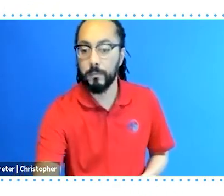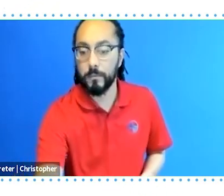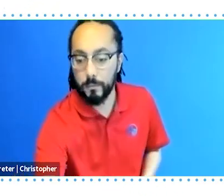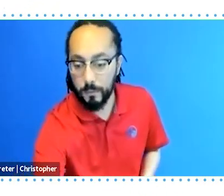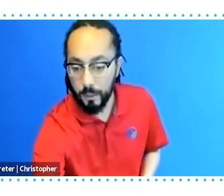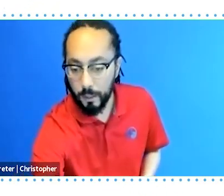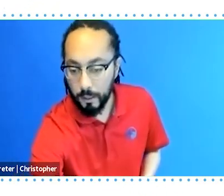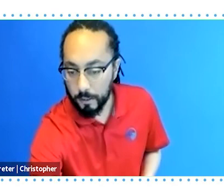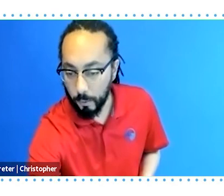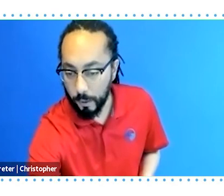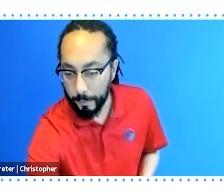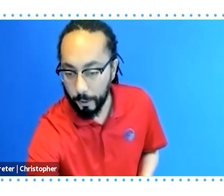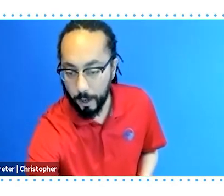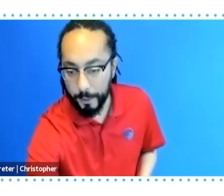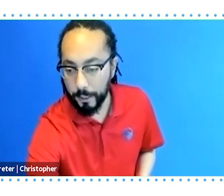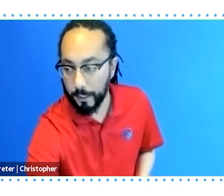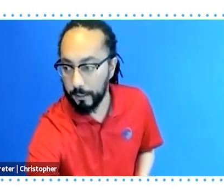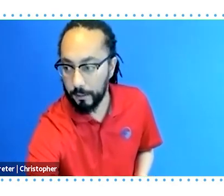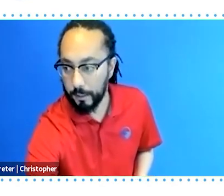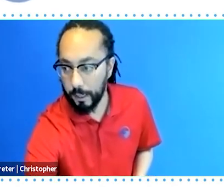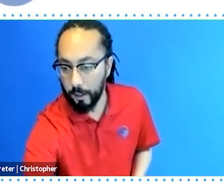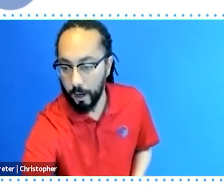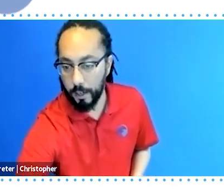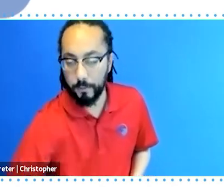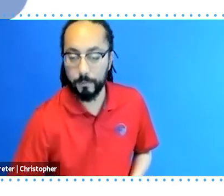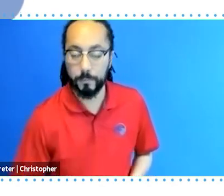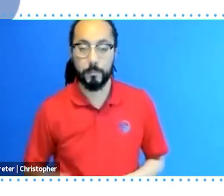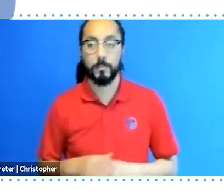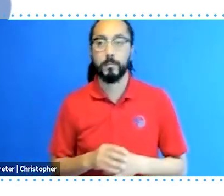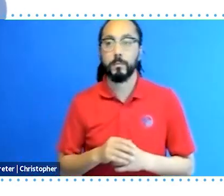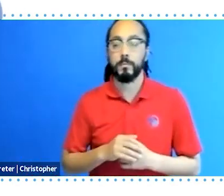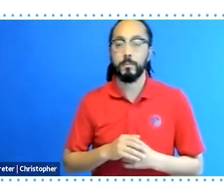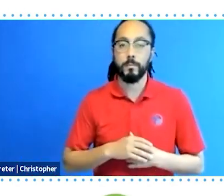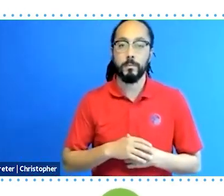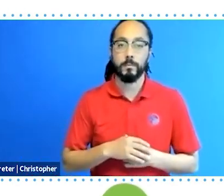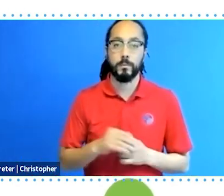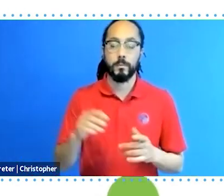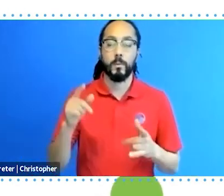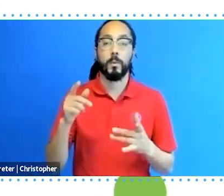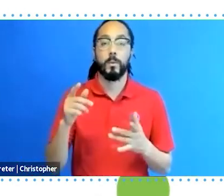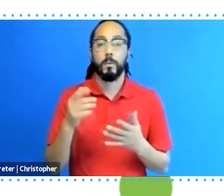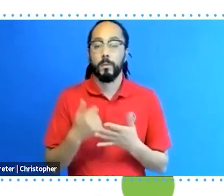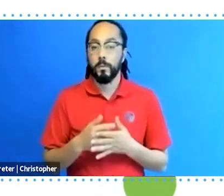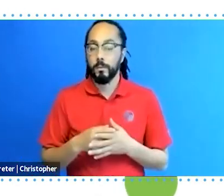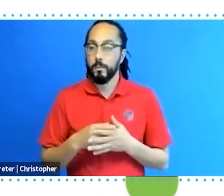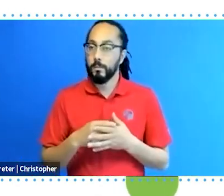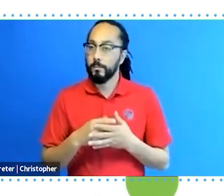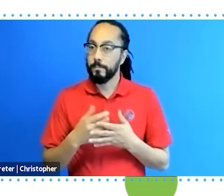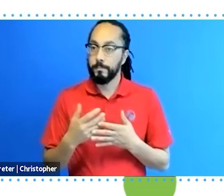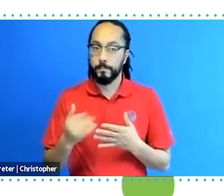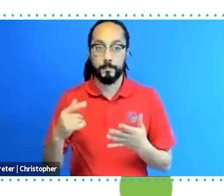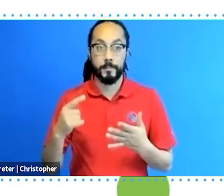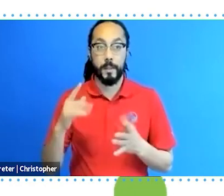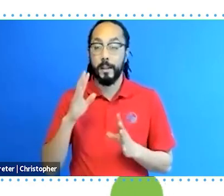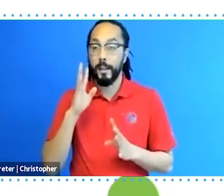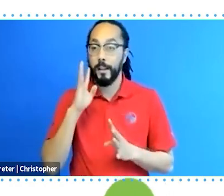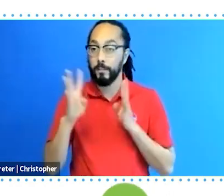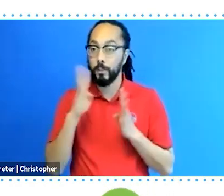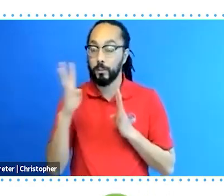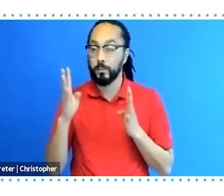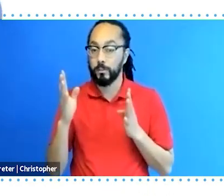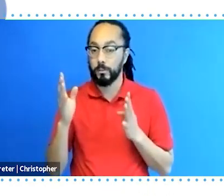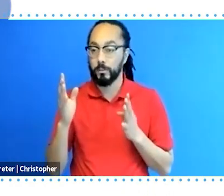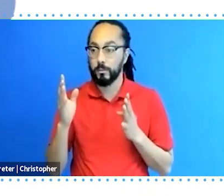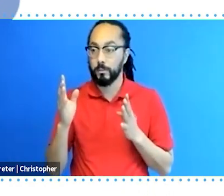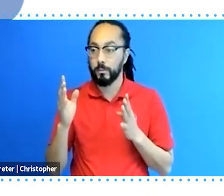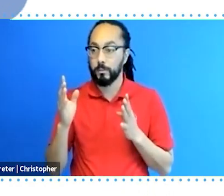that. And is there room to talk about doing less? What about innovation where we're not doing as much? And some of the things that stood out to me is that 90%